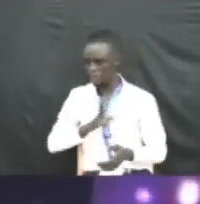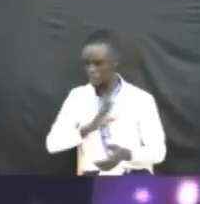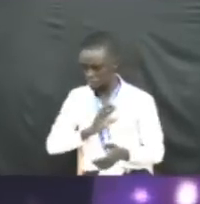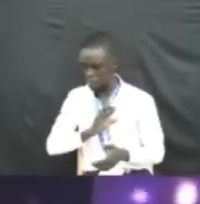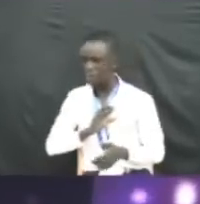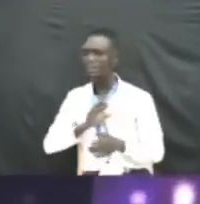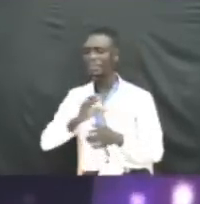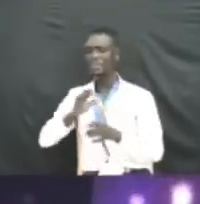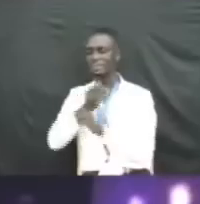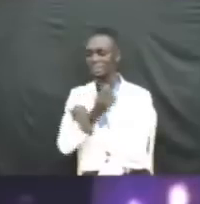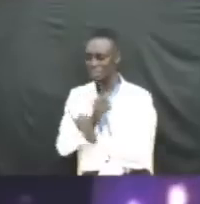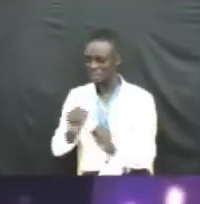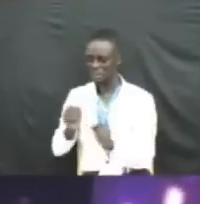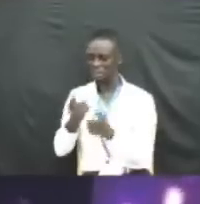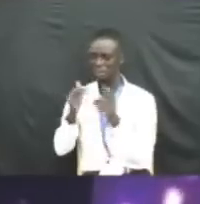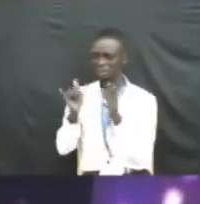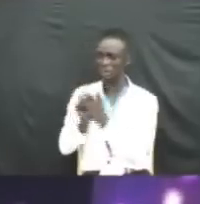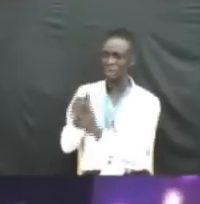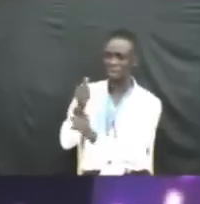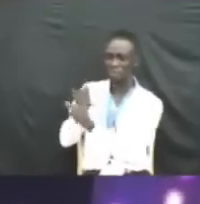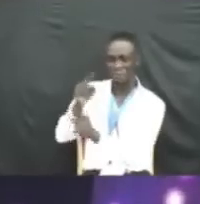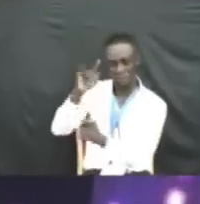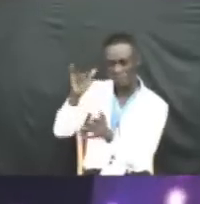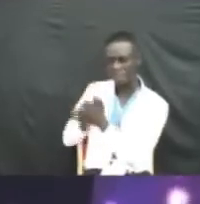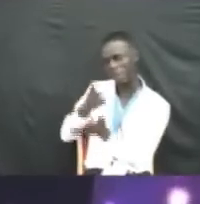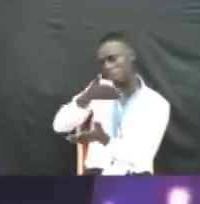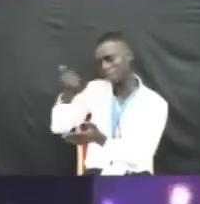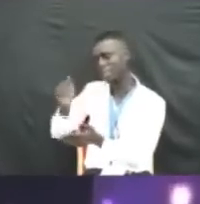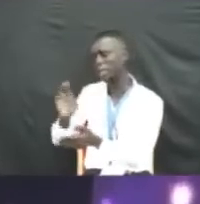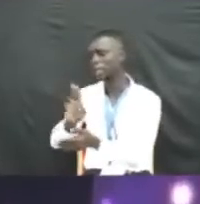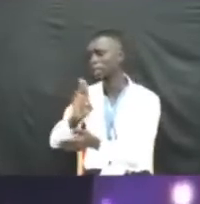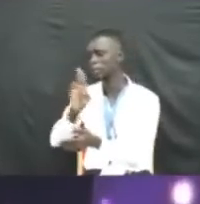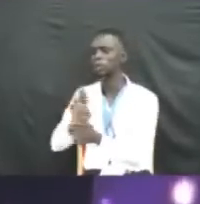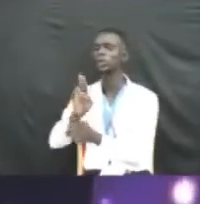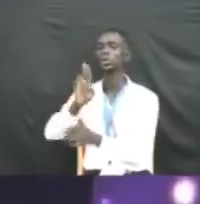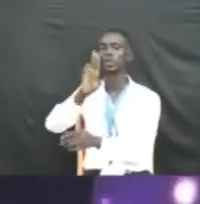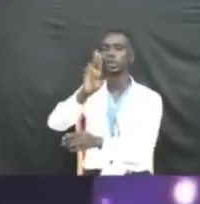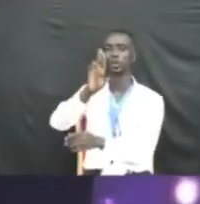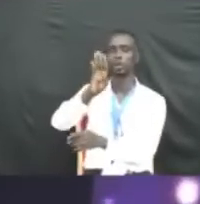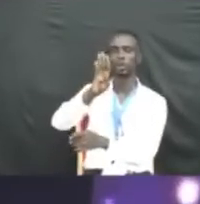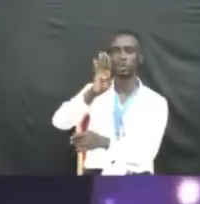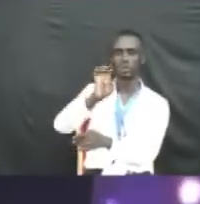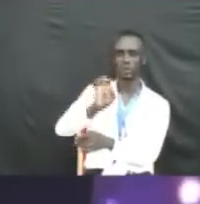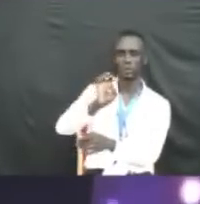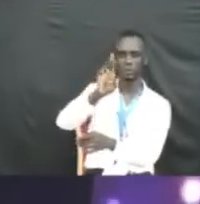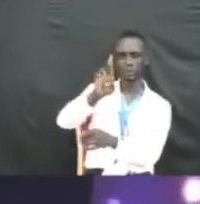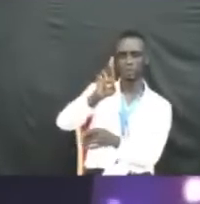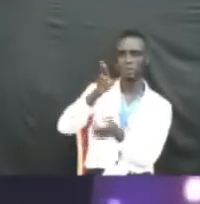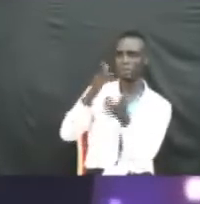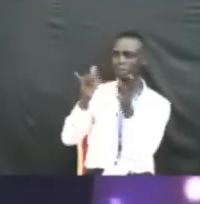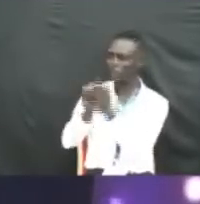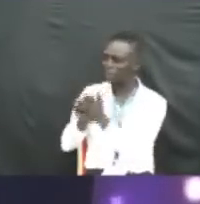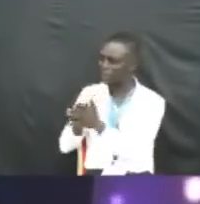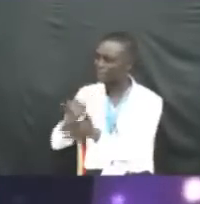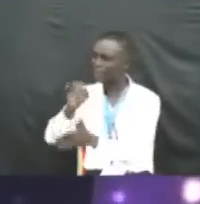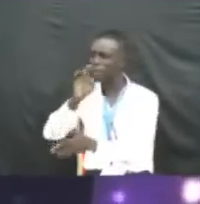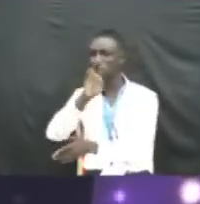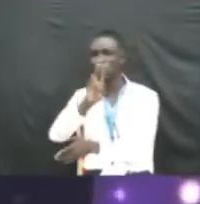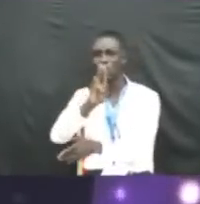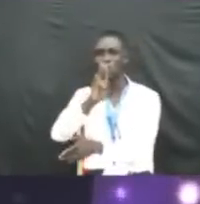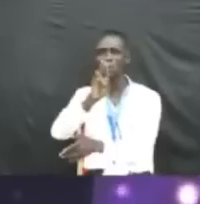reasons so they would rather call Uber and bring us. So uh Uber is taking our business.